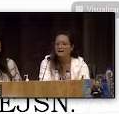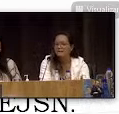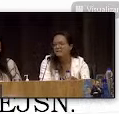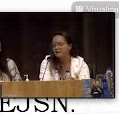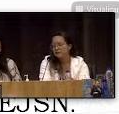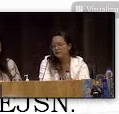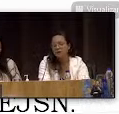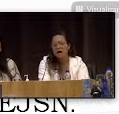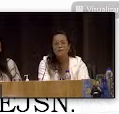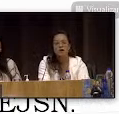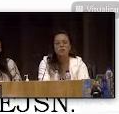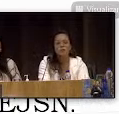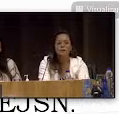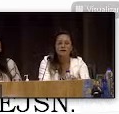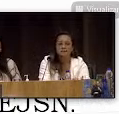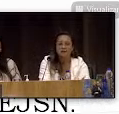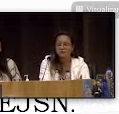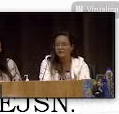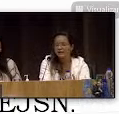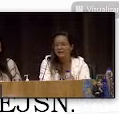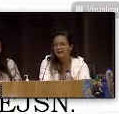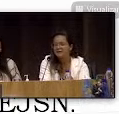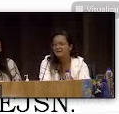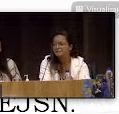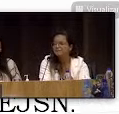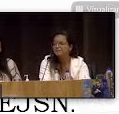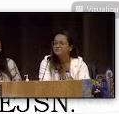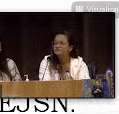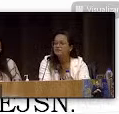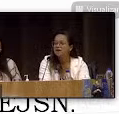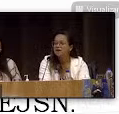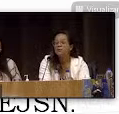old, male patients.